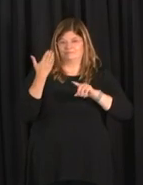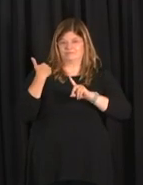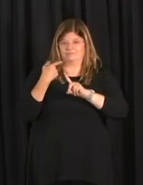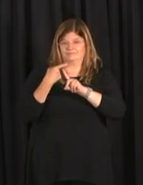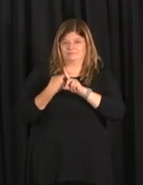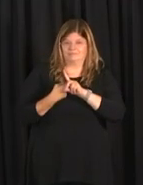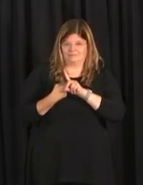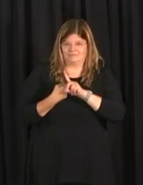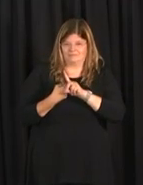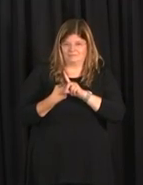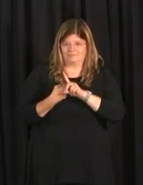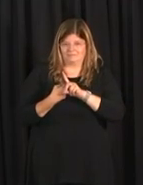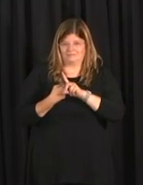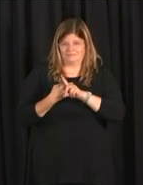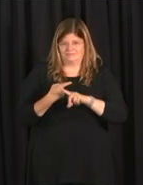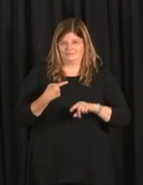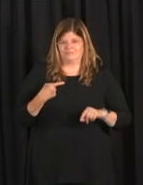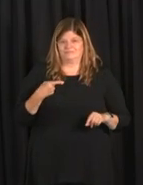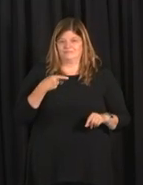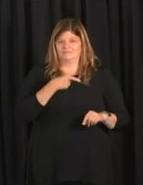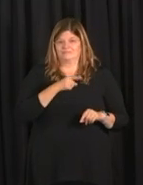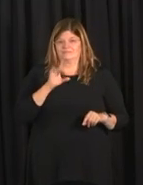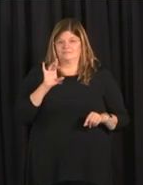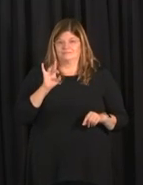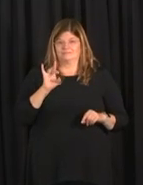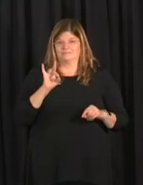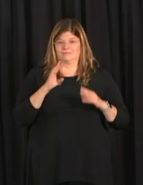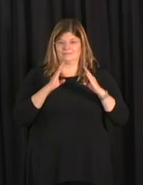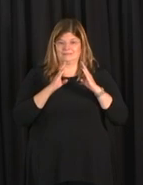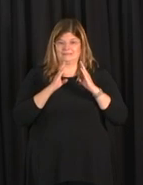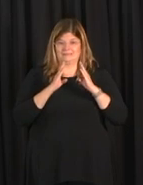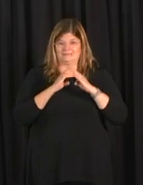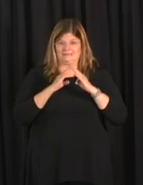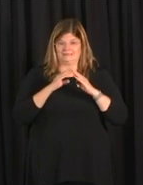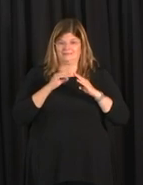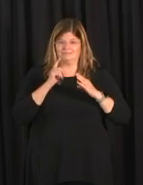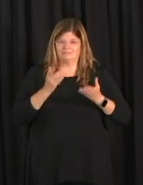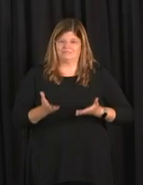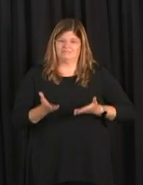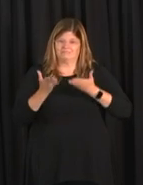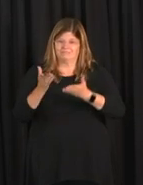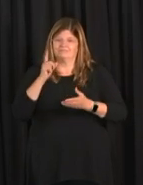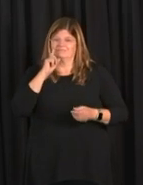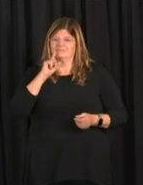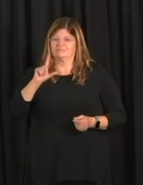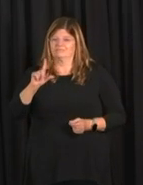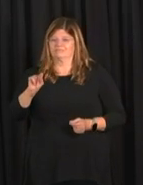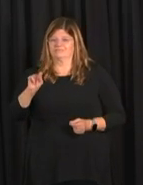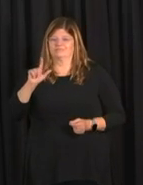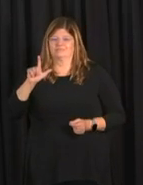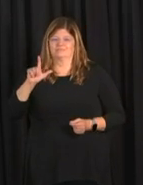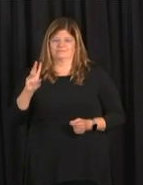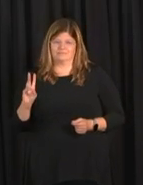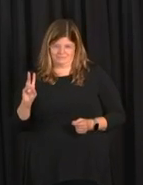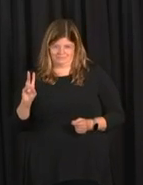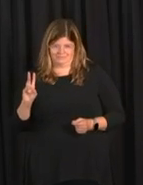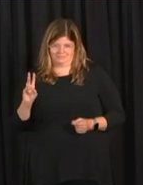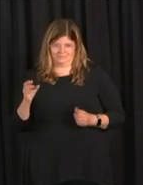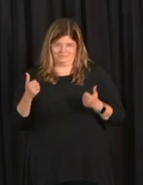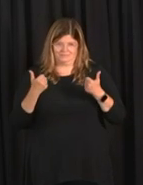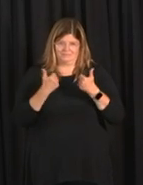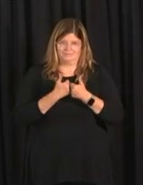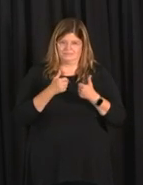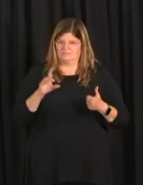month the 8 cities have submitted bids for the 2026 Gay Games,